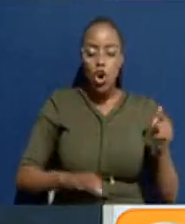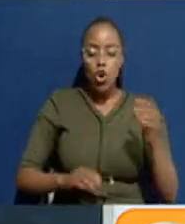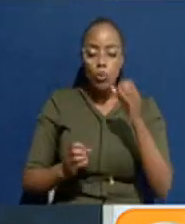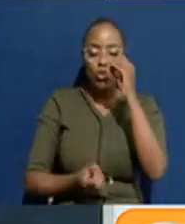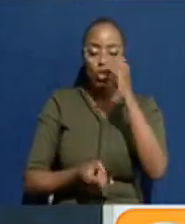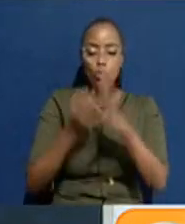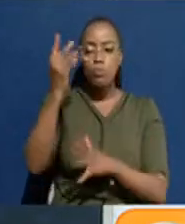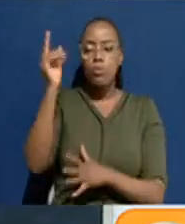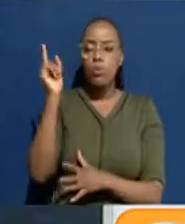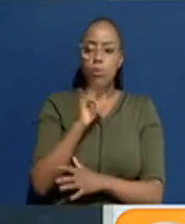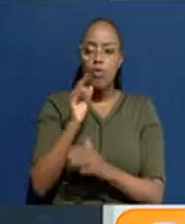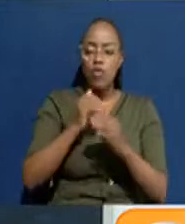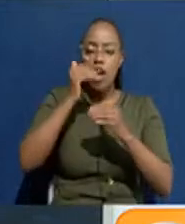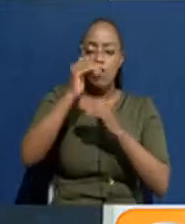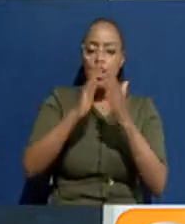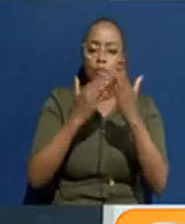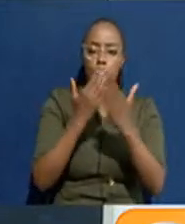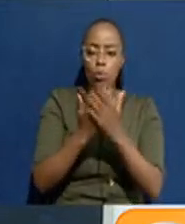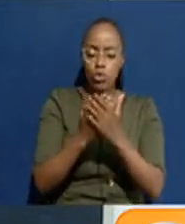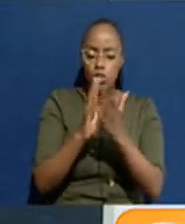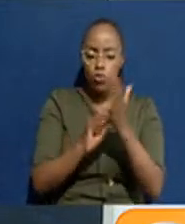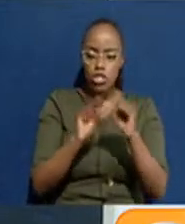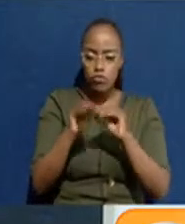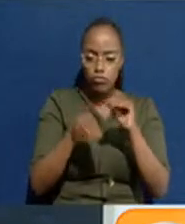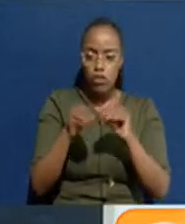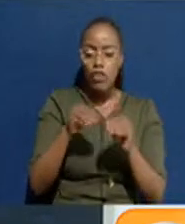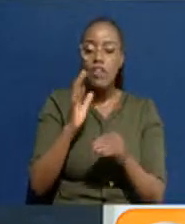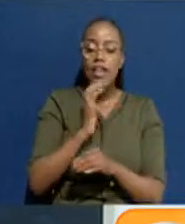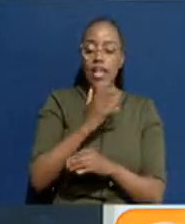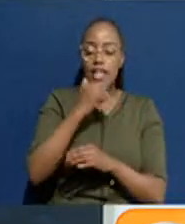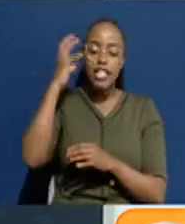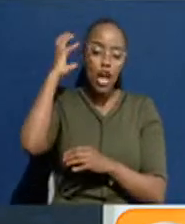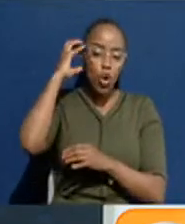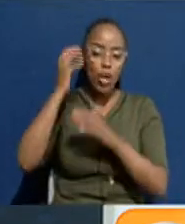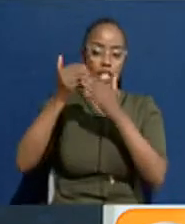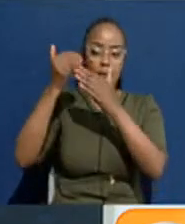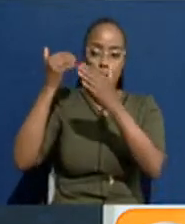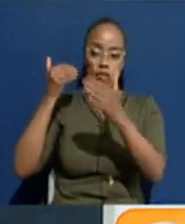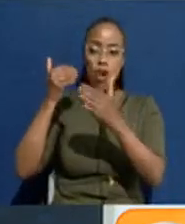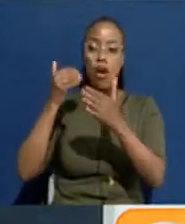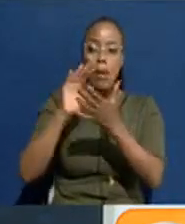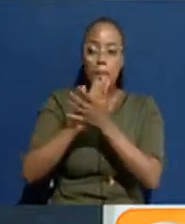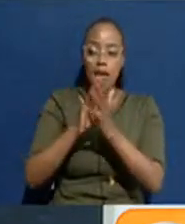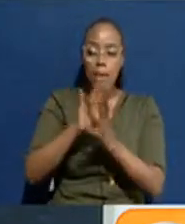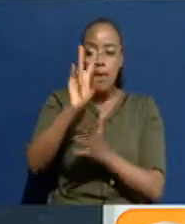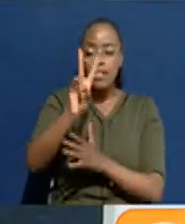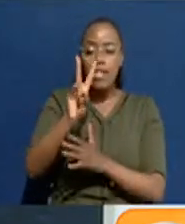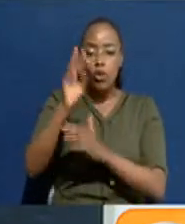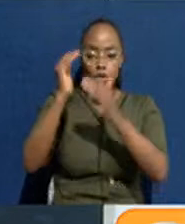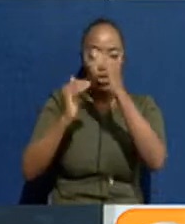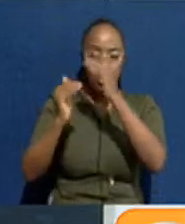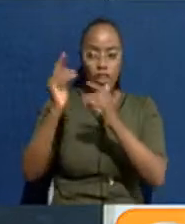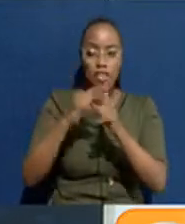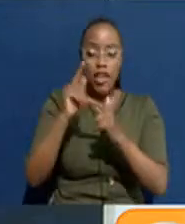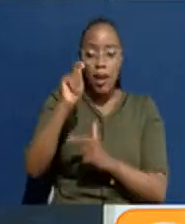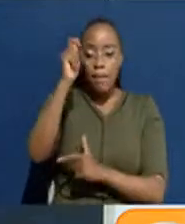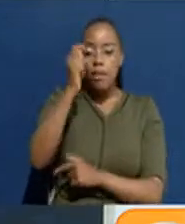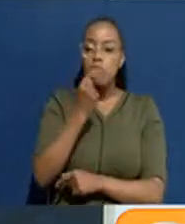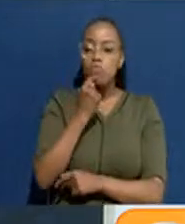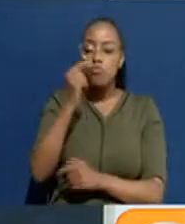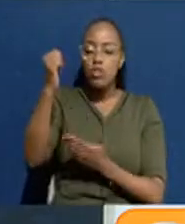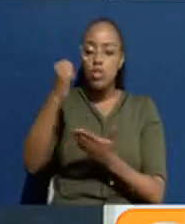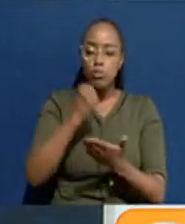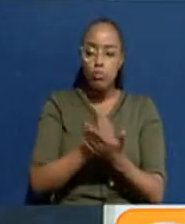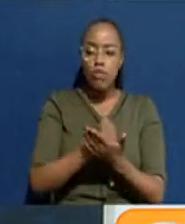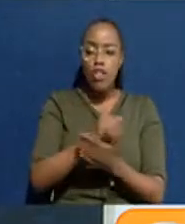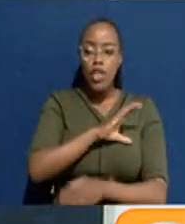up after a proposal was mooted that the Kenyatta College then be turned into a second university. President Moi had to appoint a